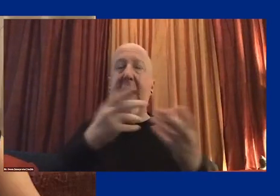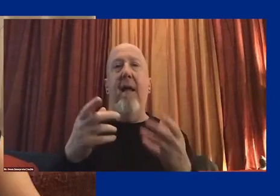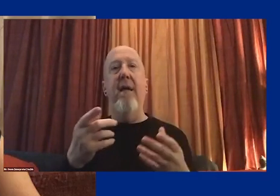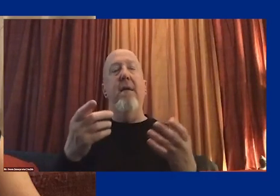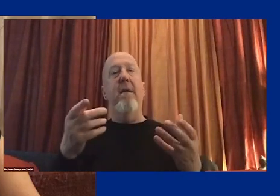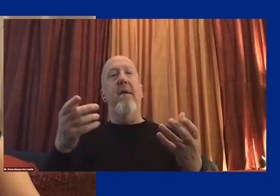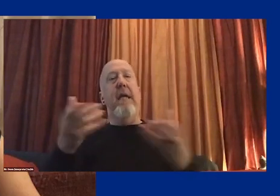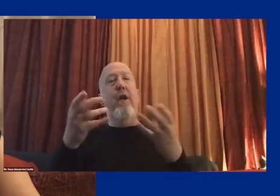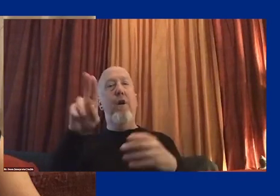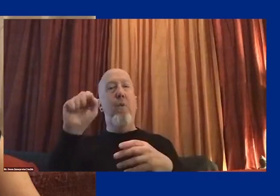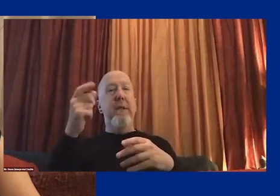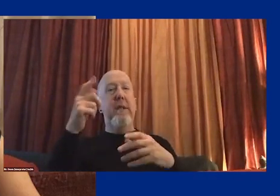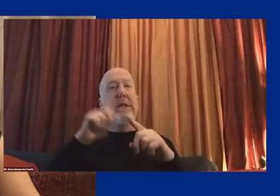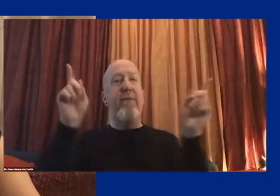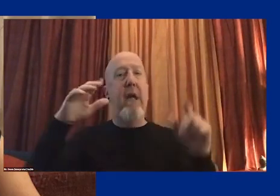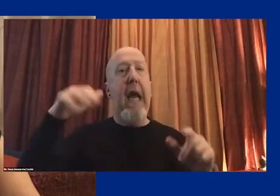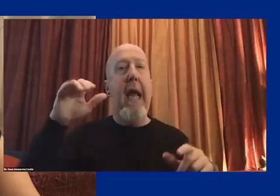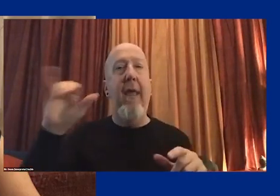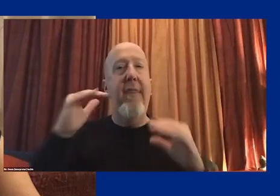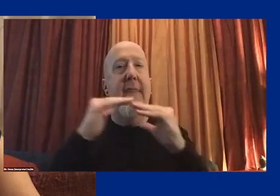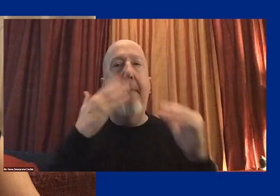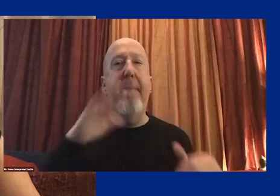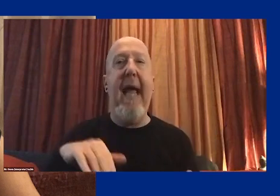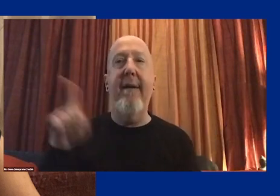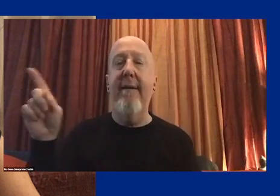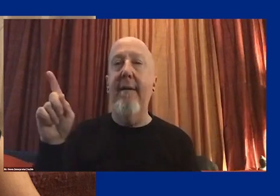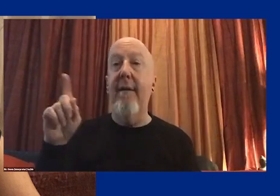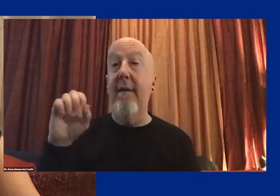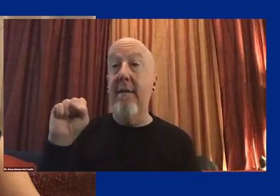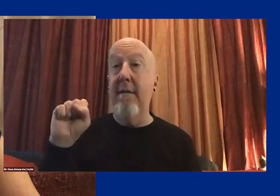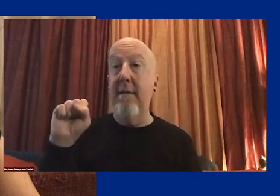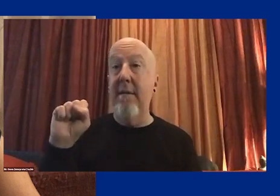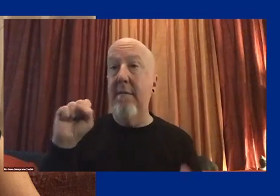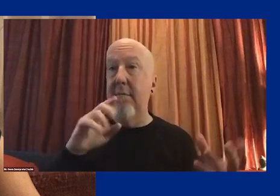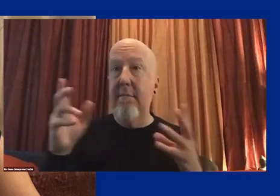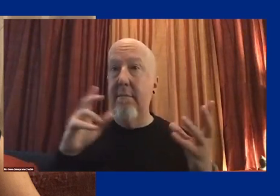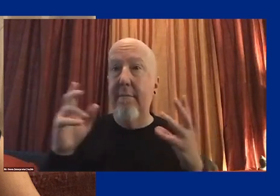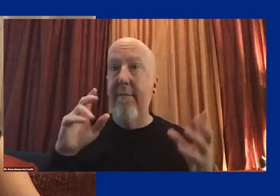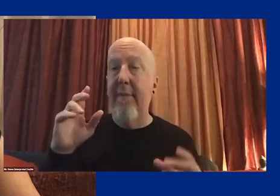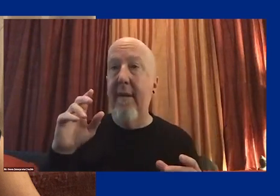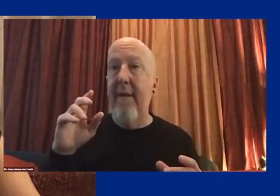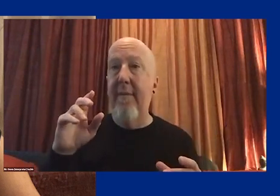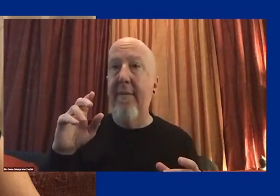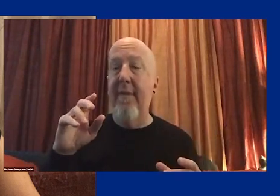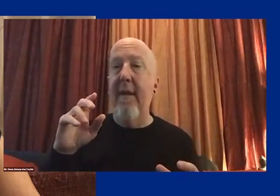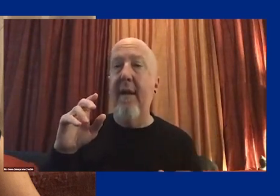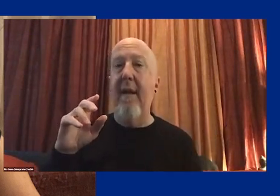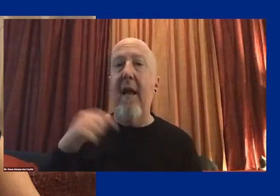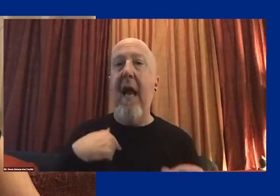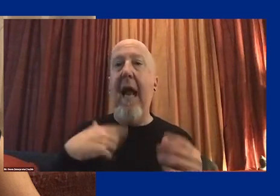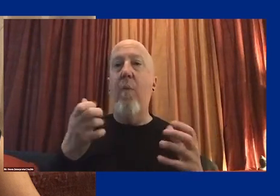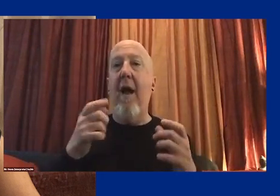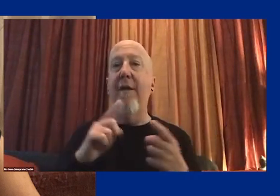I'd like to add, this is Sandra. Oh. No, go ahead, Sandra. Thanks. I'd like to add that